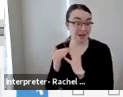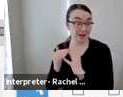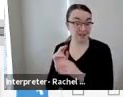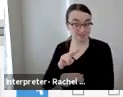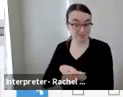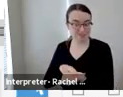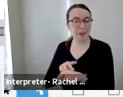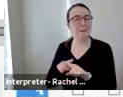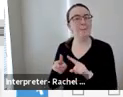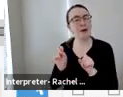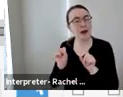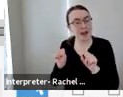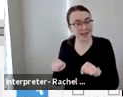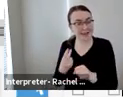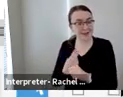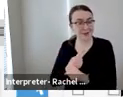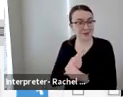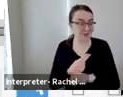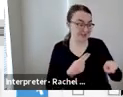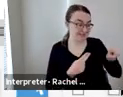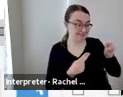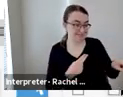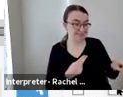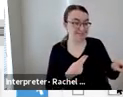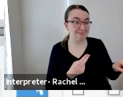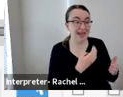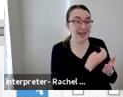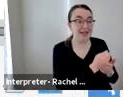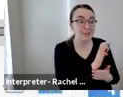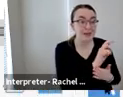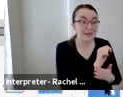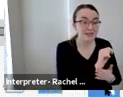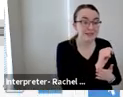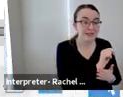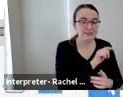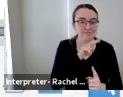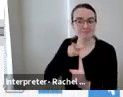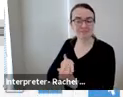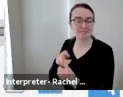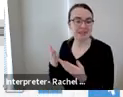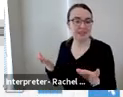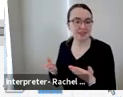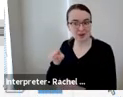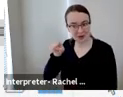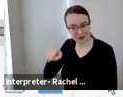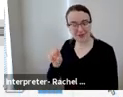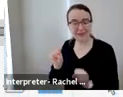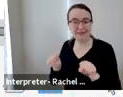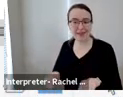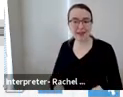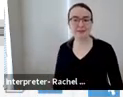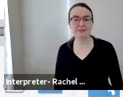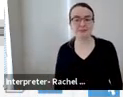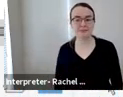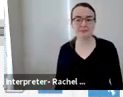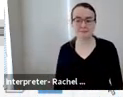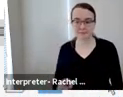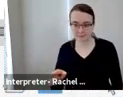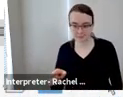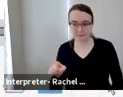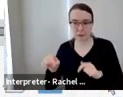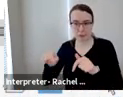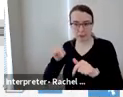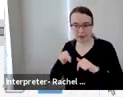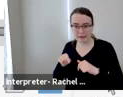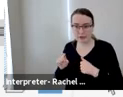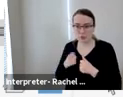but you could use those elements in a similar way, okay? I'll revert that back to where it was